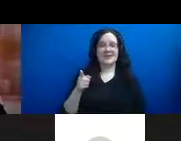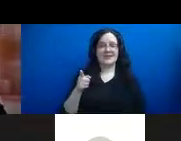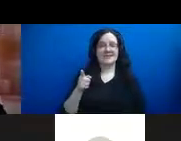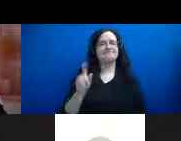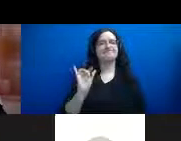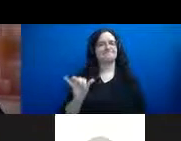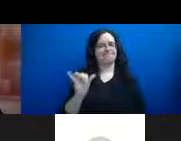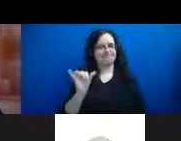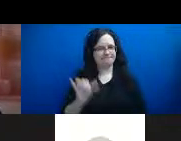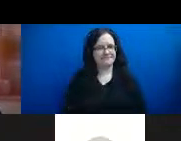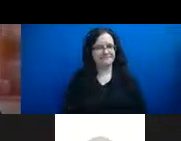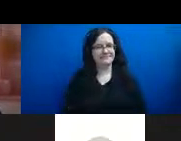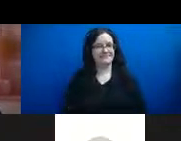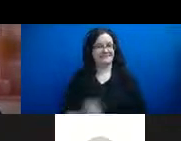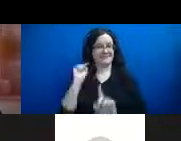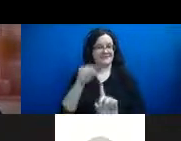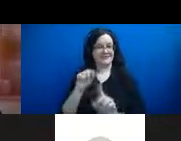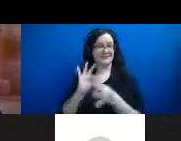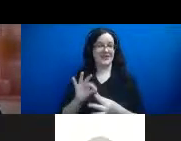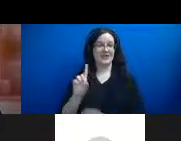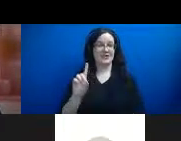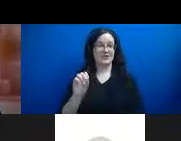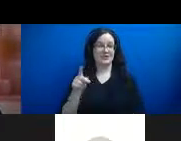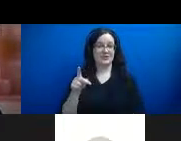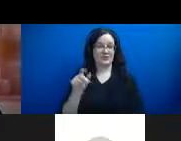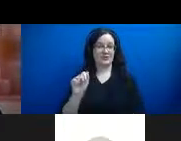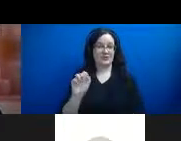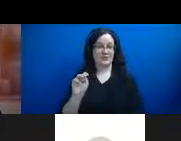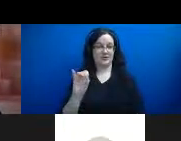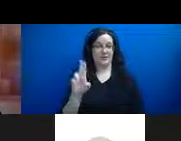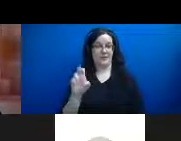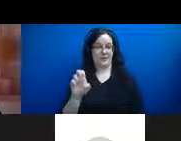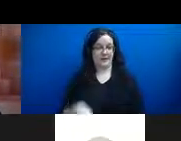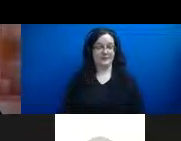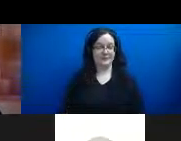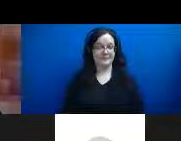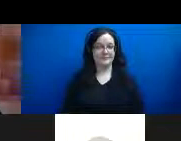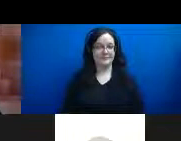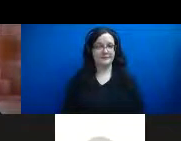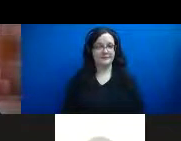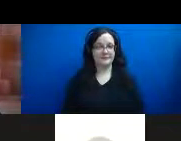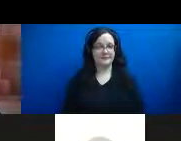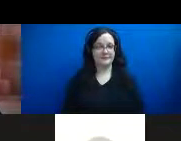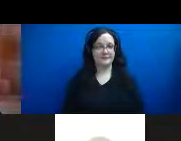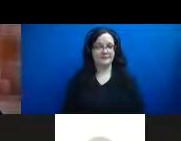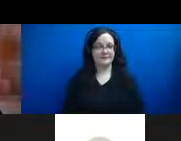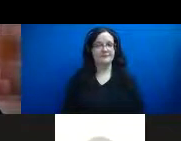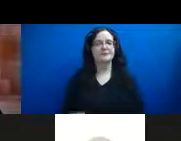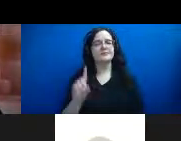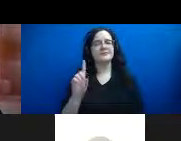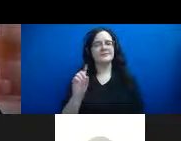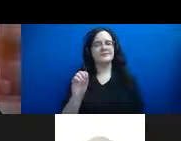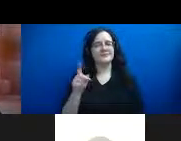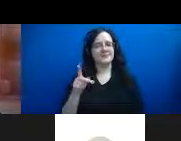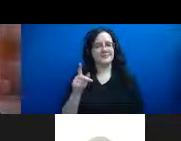implicated with dopamine, and dopamine's one of those things that we're finding more and